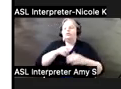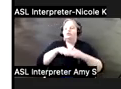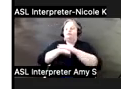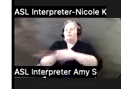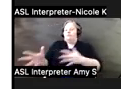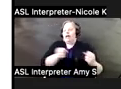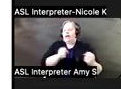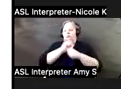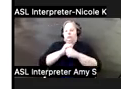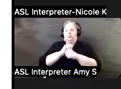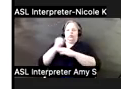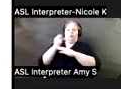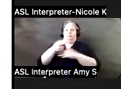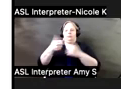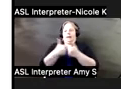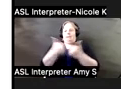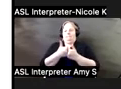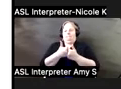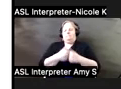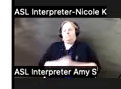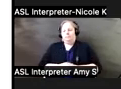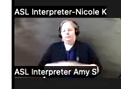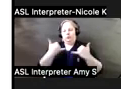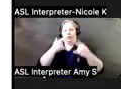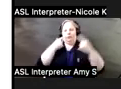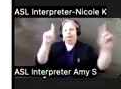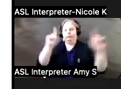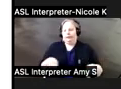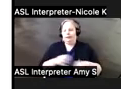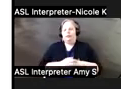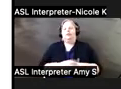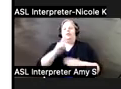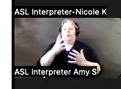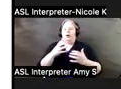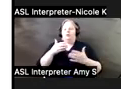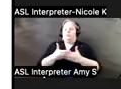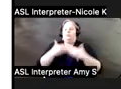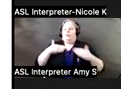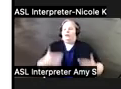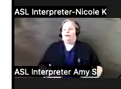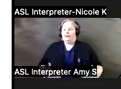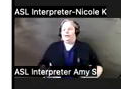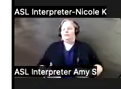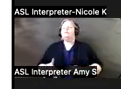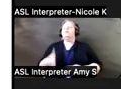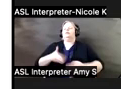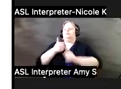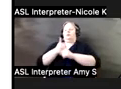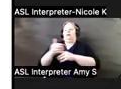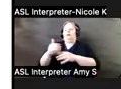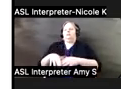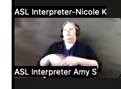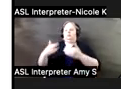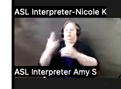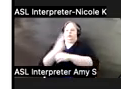in games in order to beat games and in order to play effectively. So we want to mount these next to parts of the body where a person can access them really quickly.